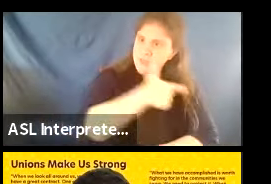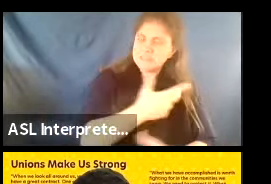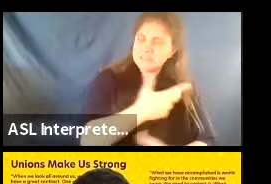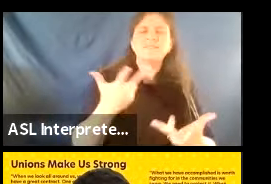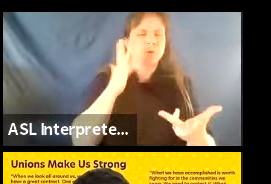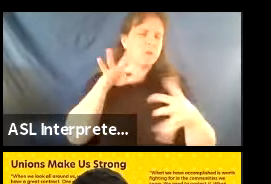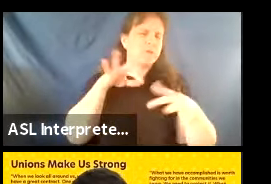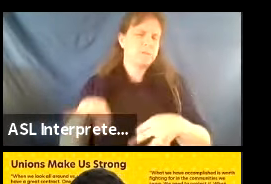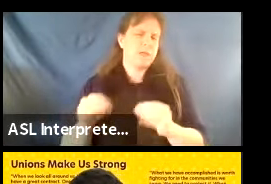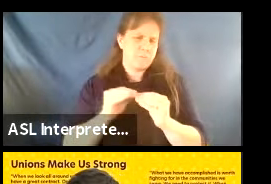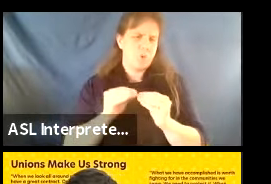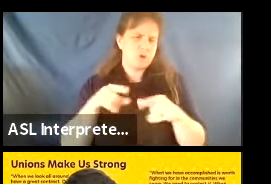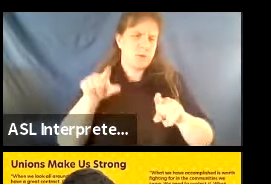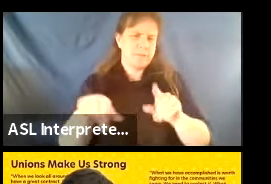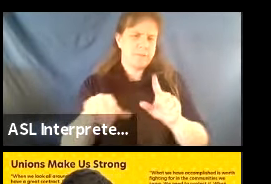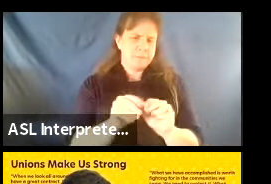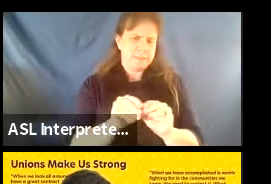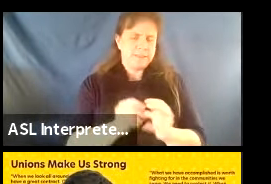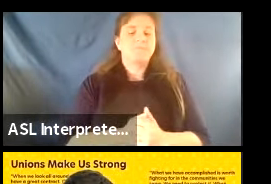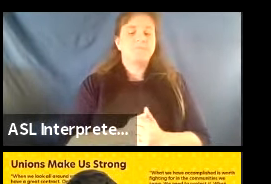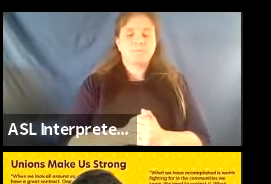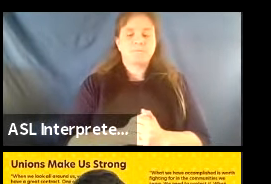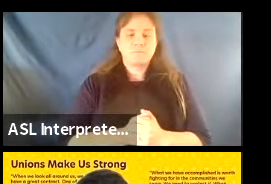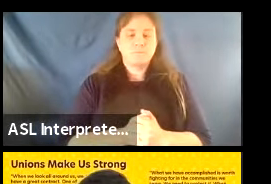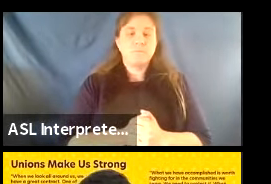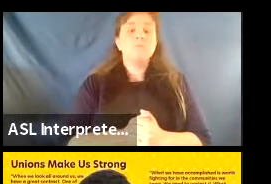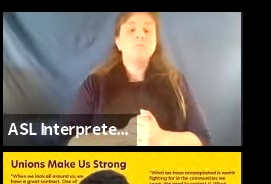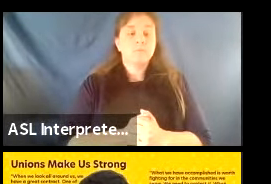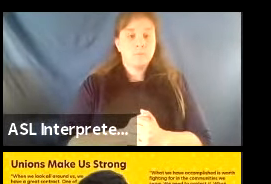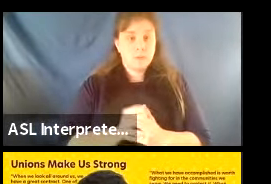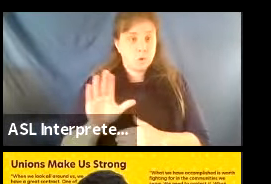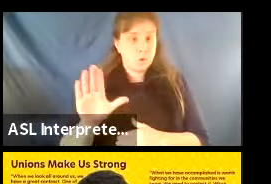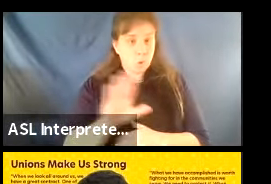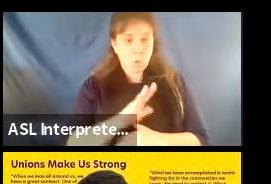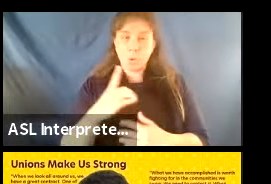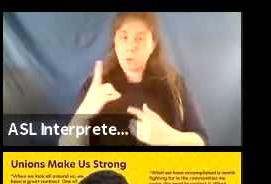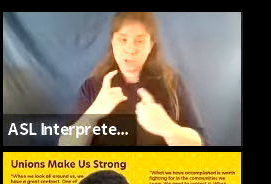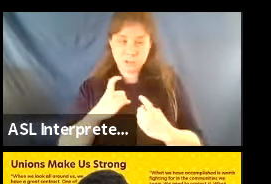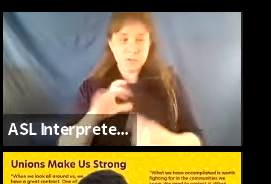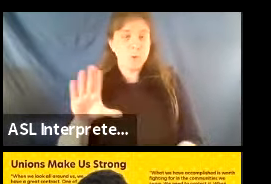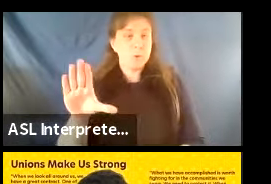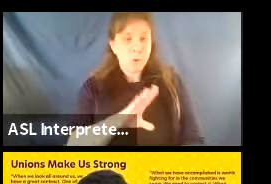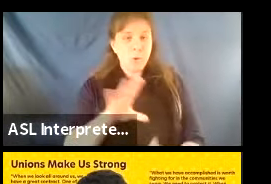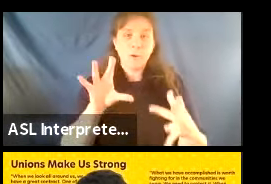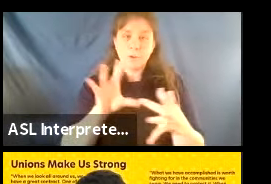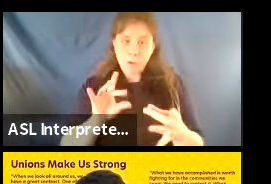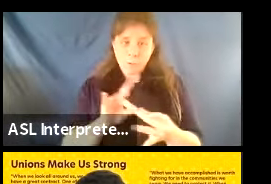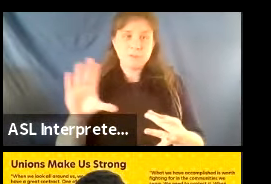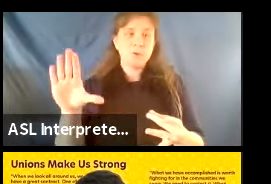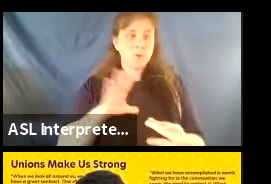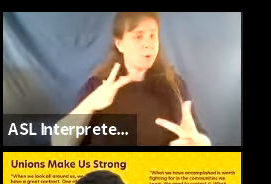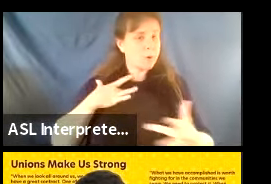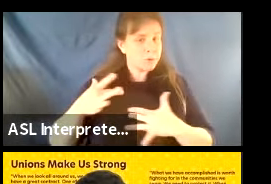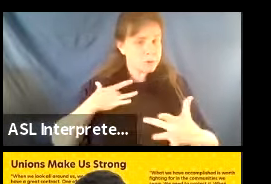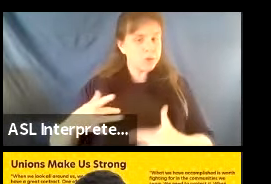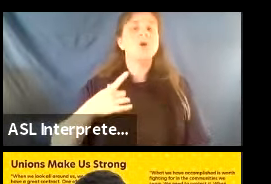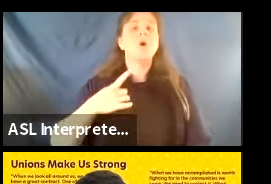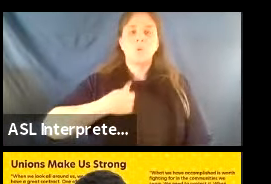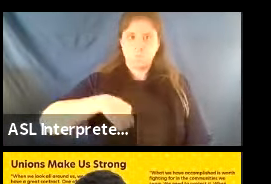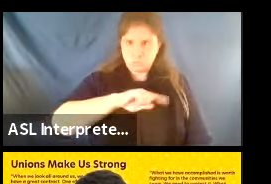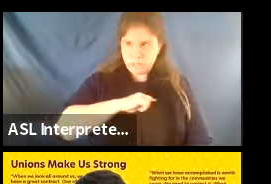into this, what I want to say is that your questions, your comments, your concerns are heard. We're working very hard to bring